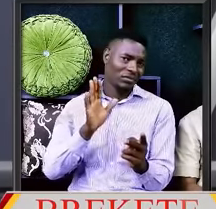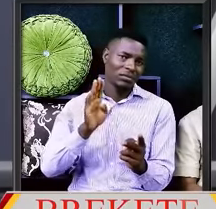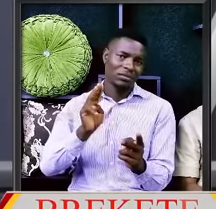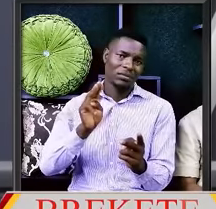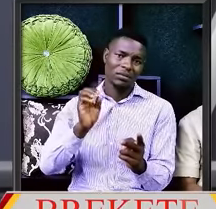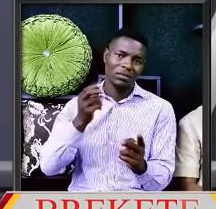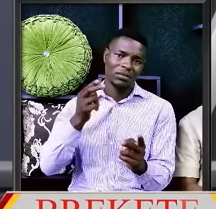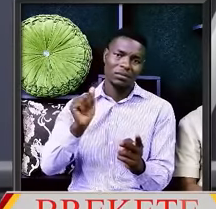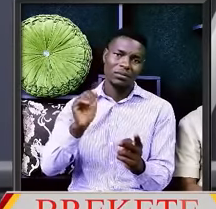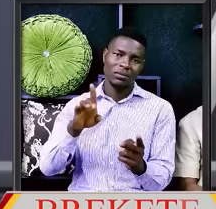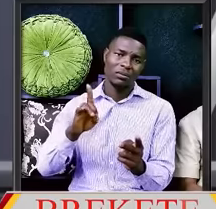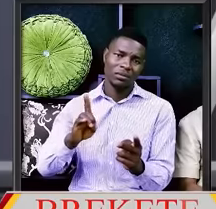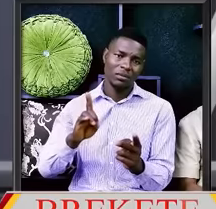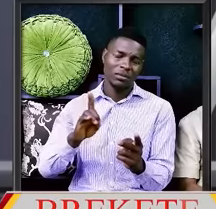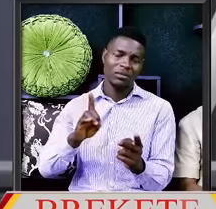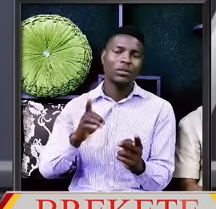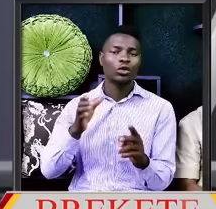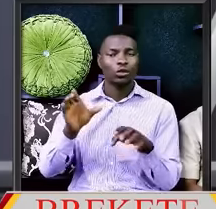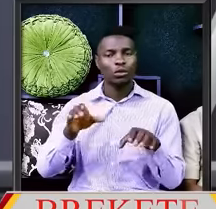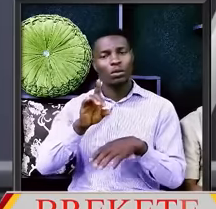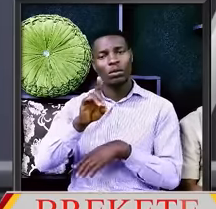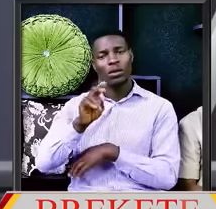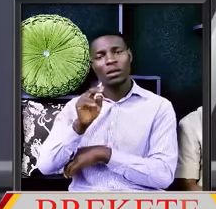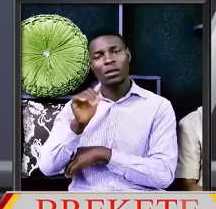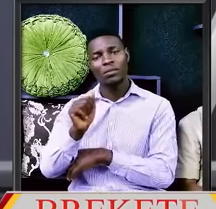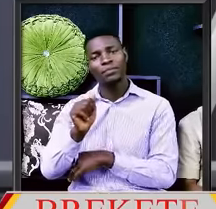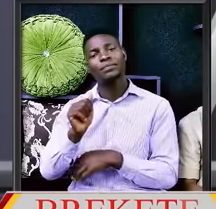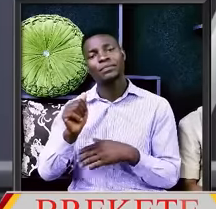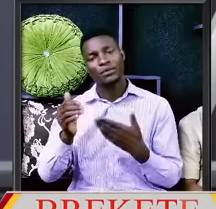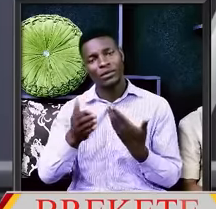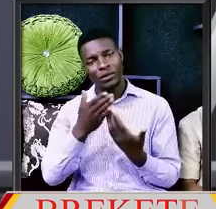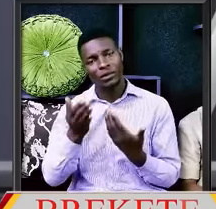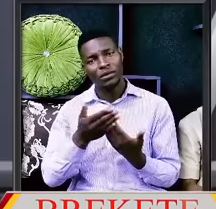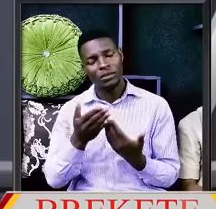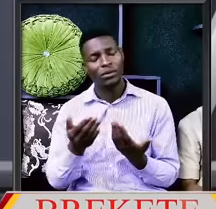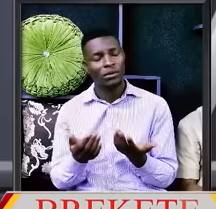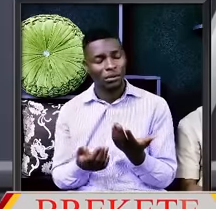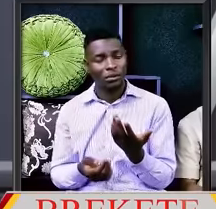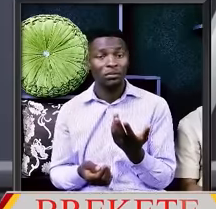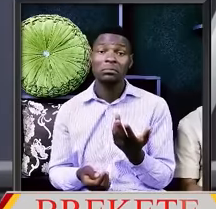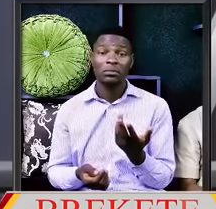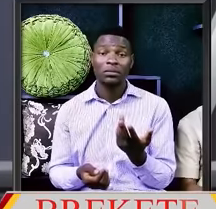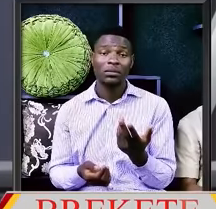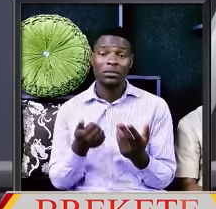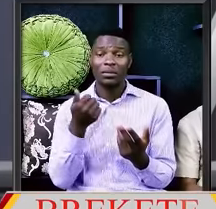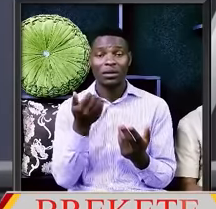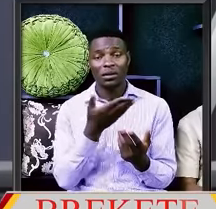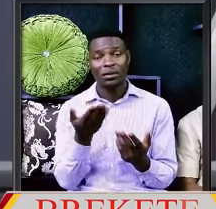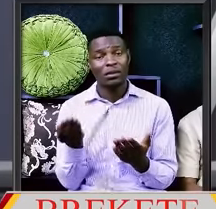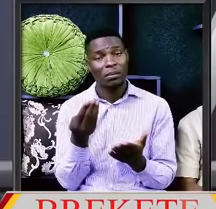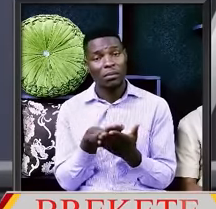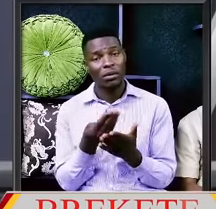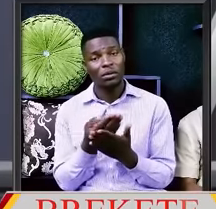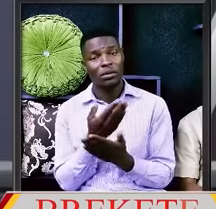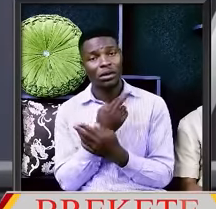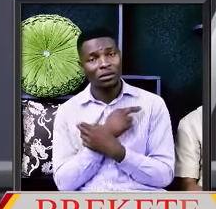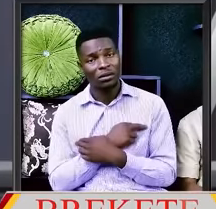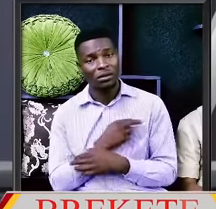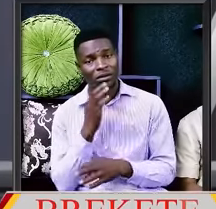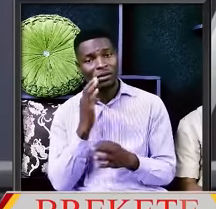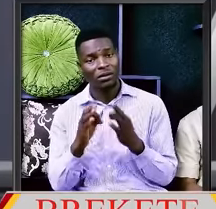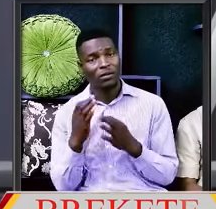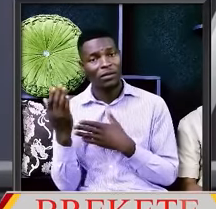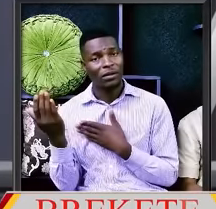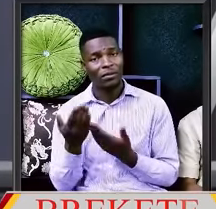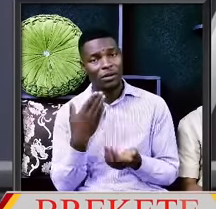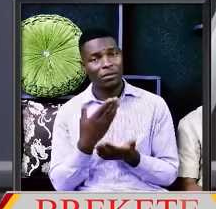Okay. Made do DNA. DNA. Simple. Then this okay. Coroner's inquest, we do them. Anything, money and the rest, if they bring complaint, come